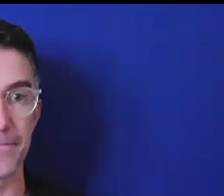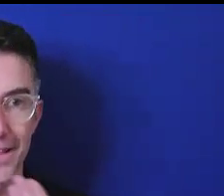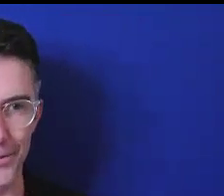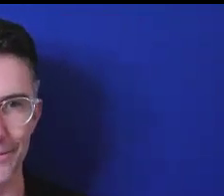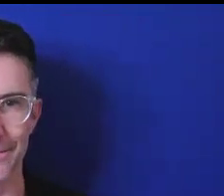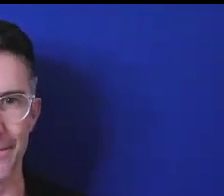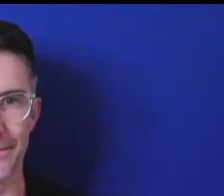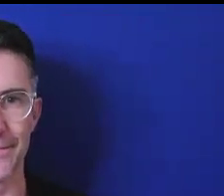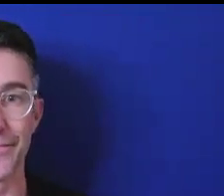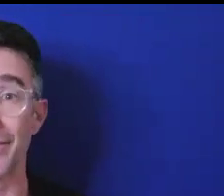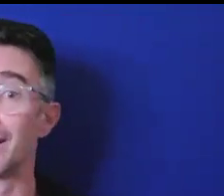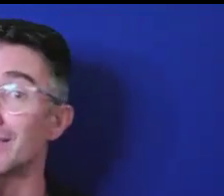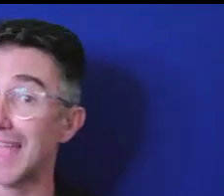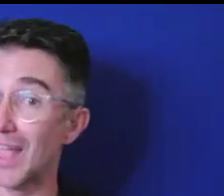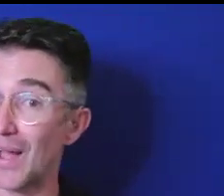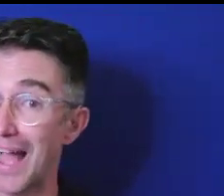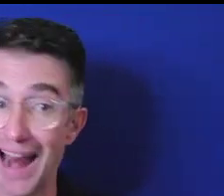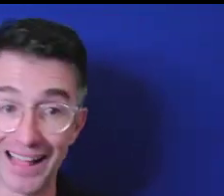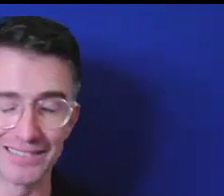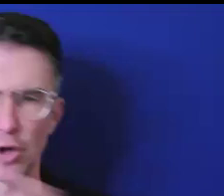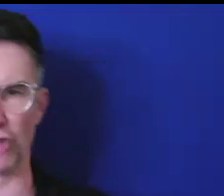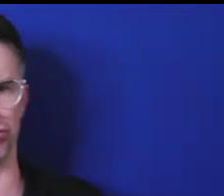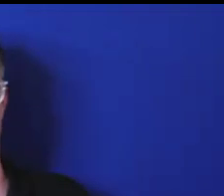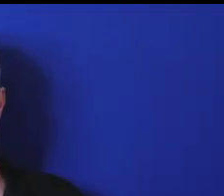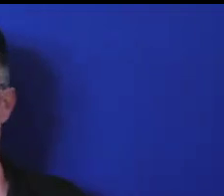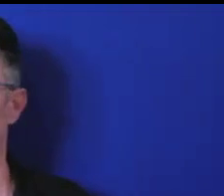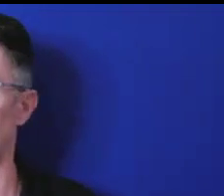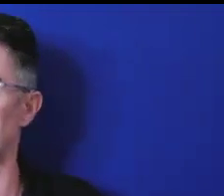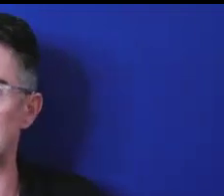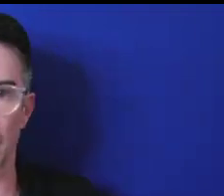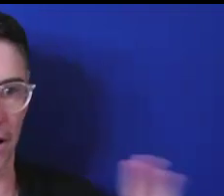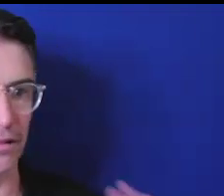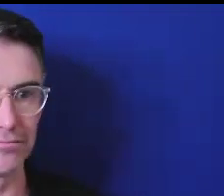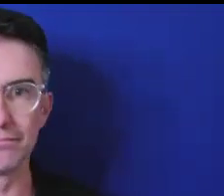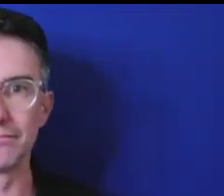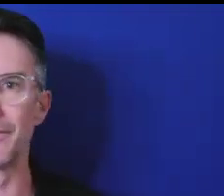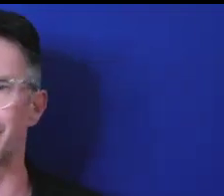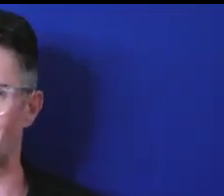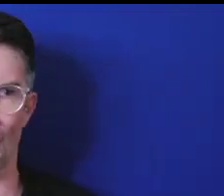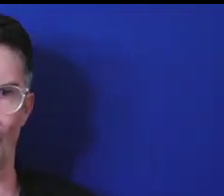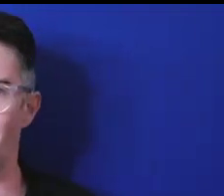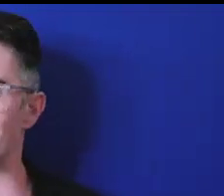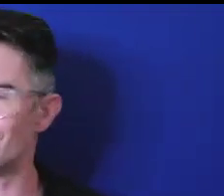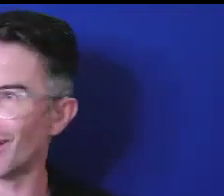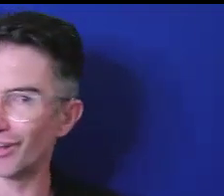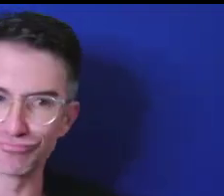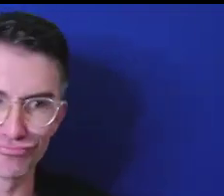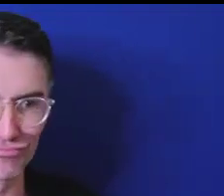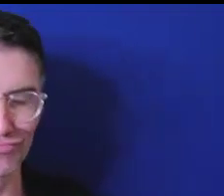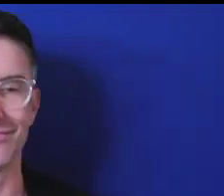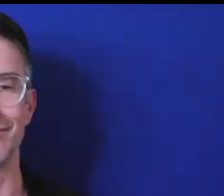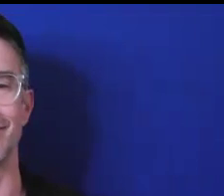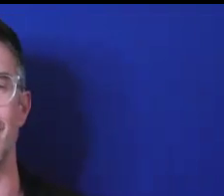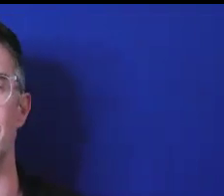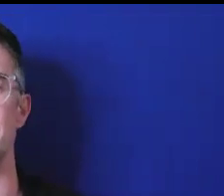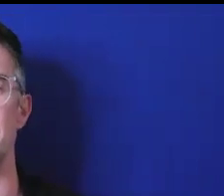Q&A part of the session, and thank you everyone for being with us today. As a reminder, this webinar is a part of the